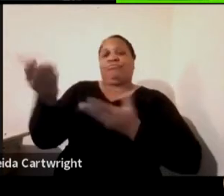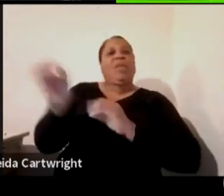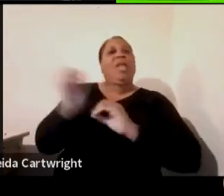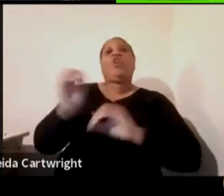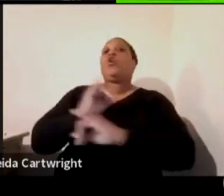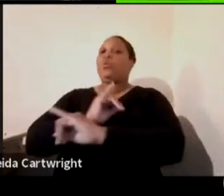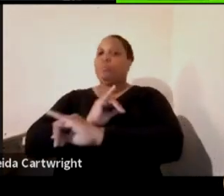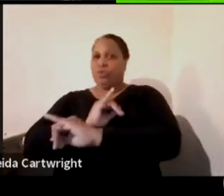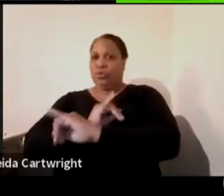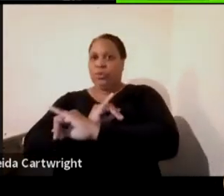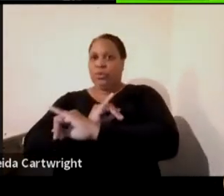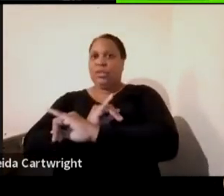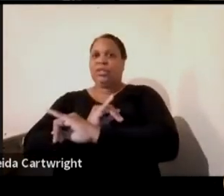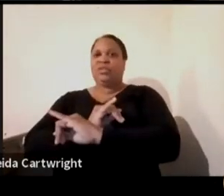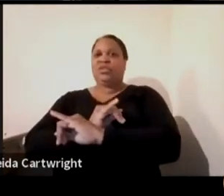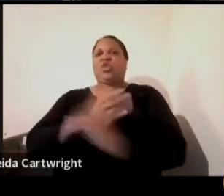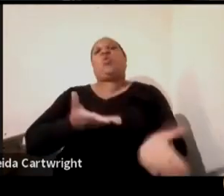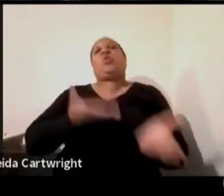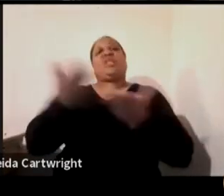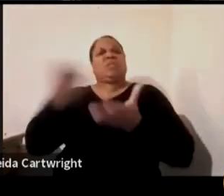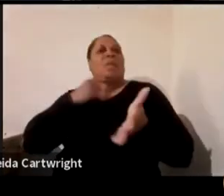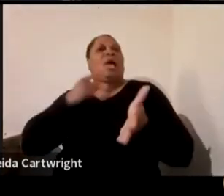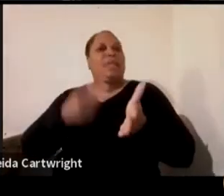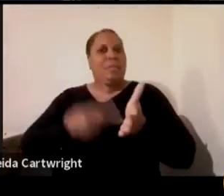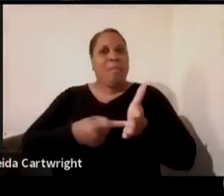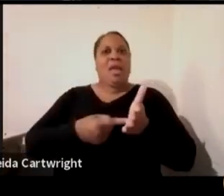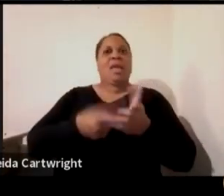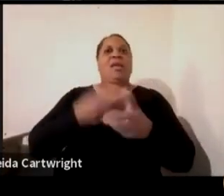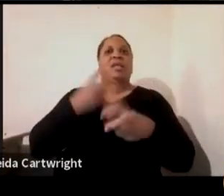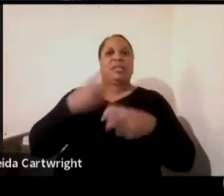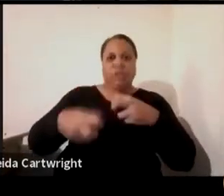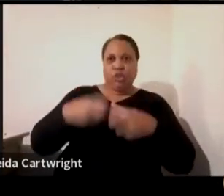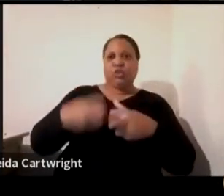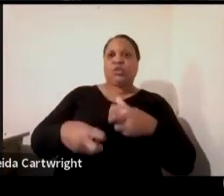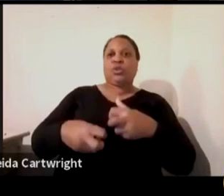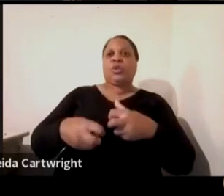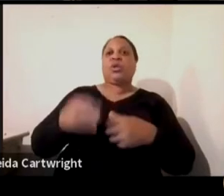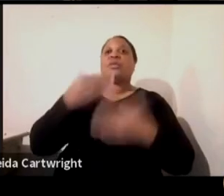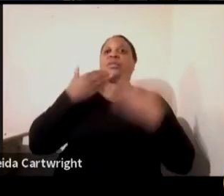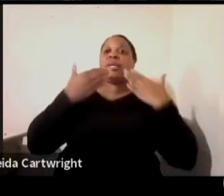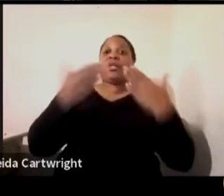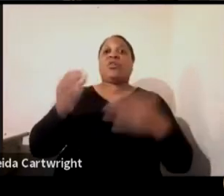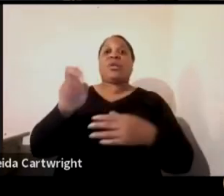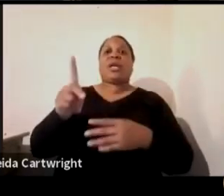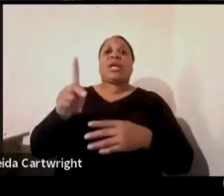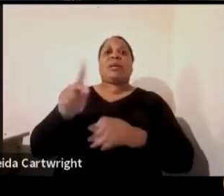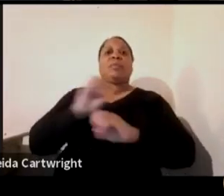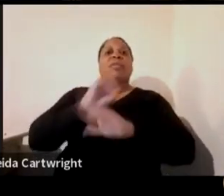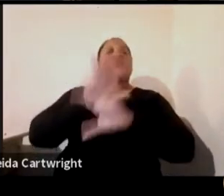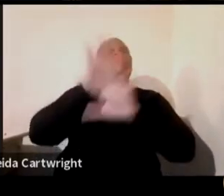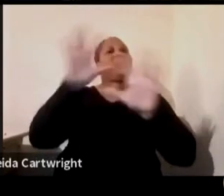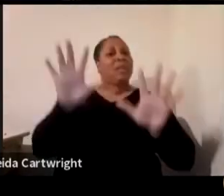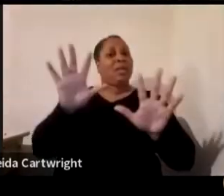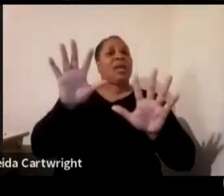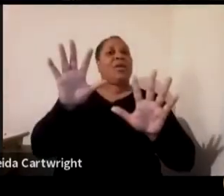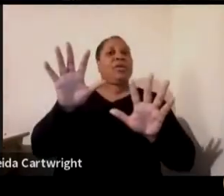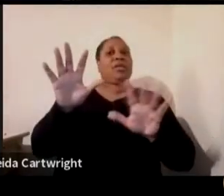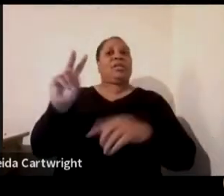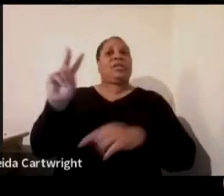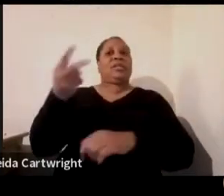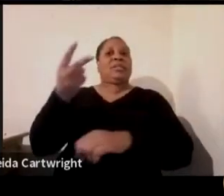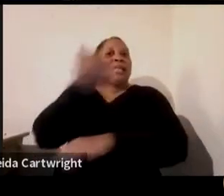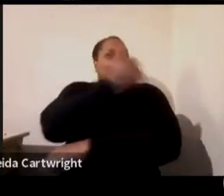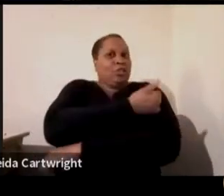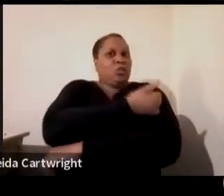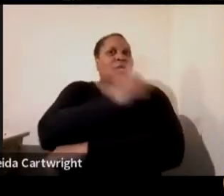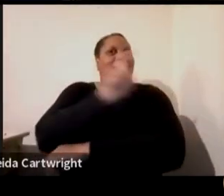a supply demand issue. Okay, thank you. And please provide some clarity to the public that the second dose has to be